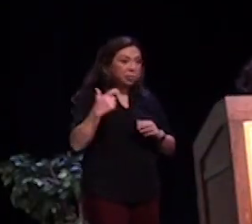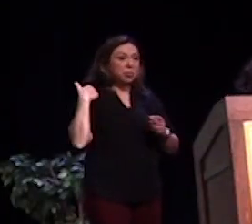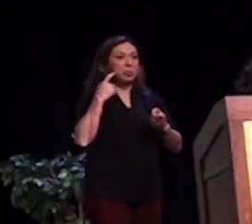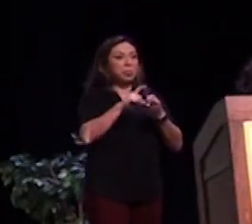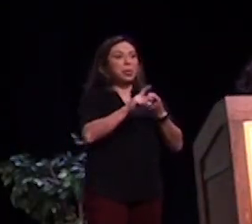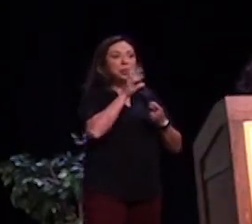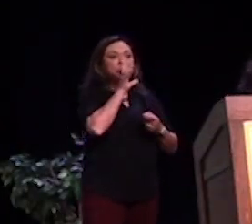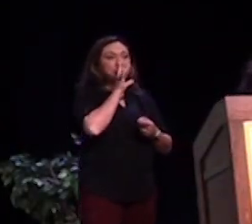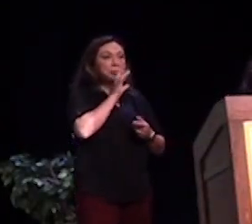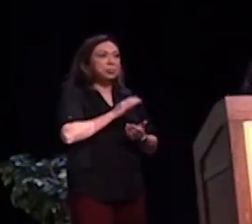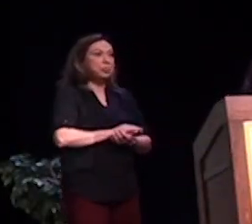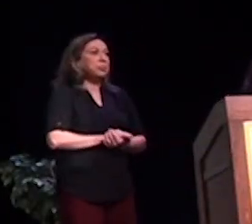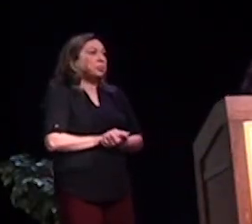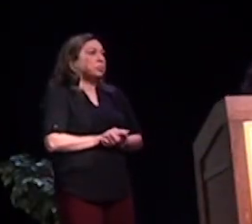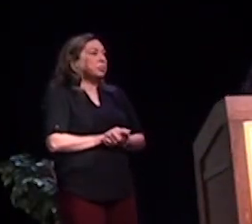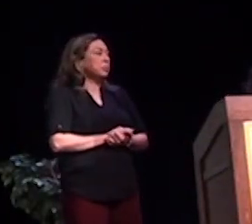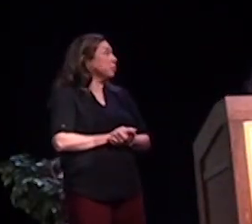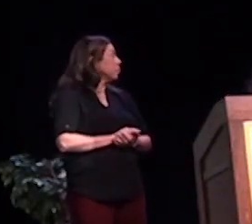de la comunidad